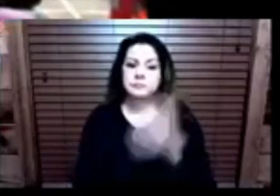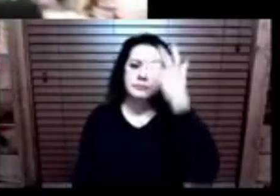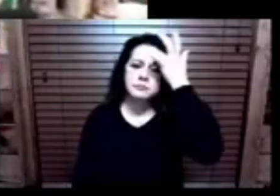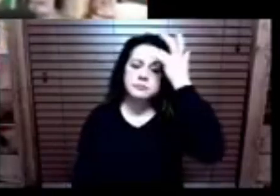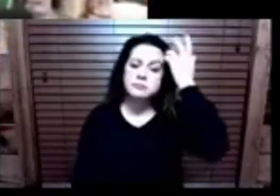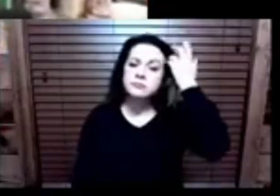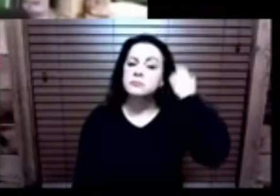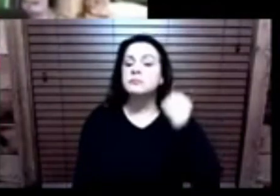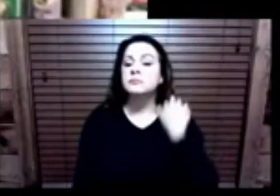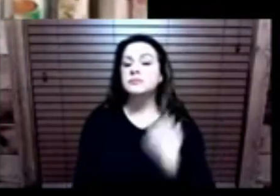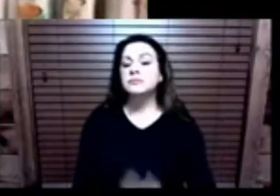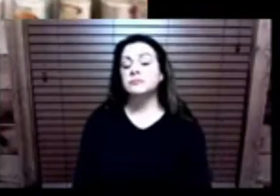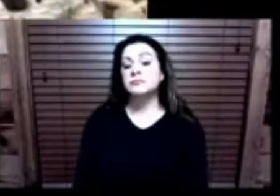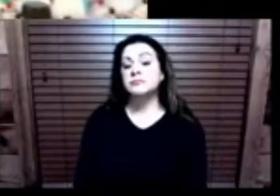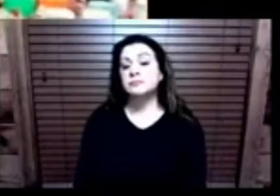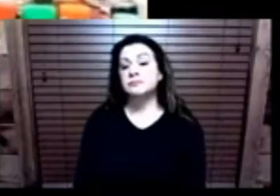No,